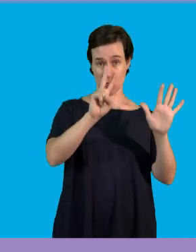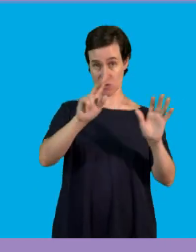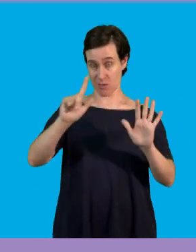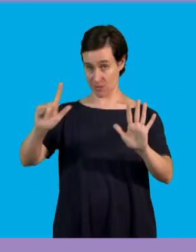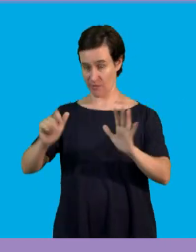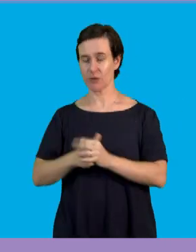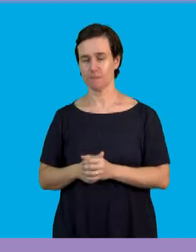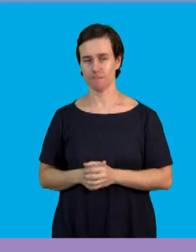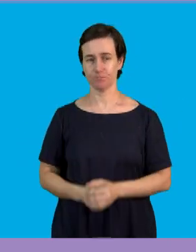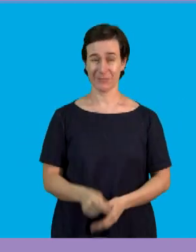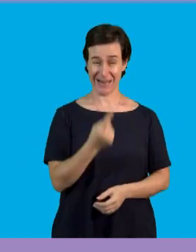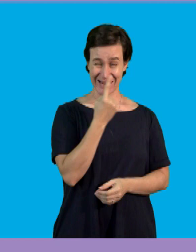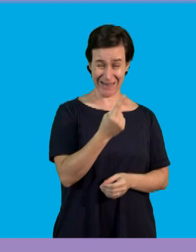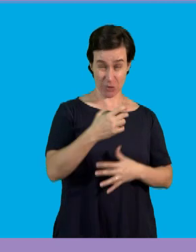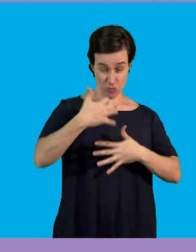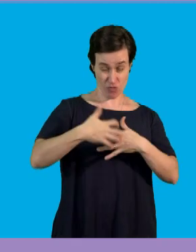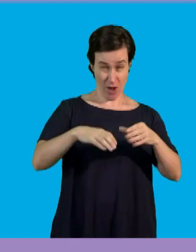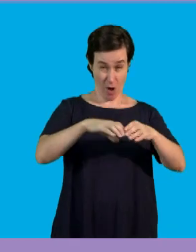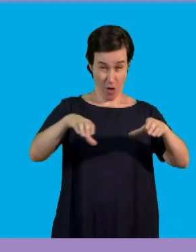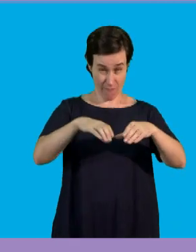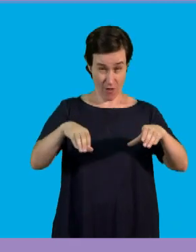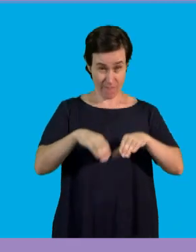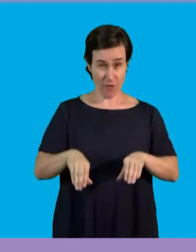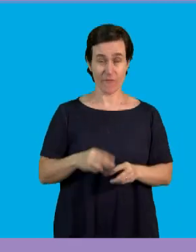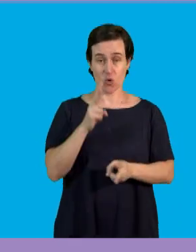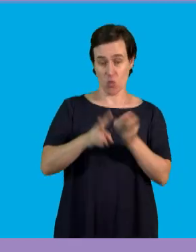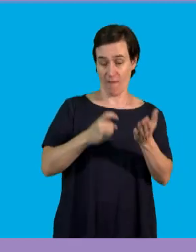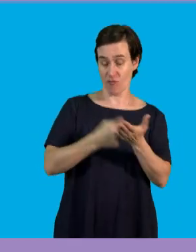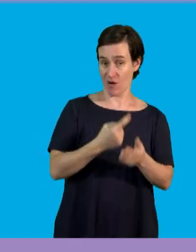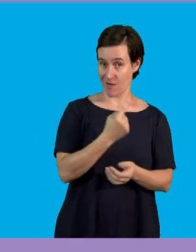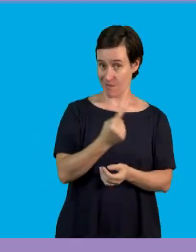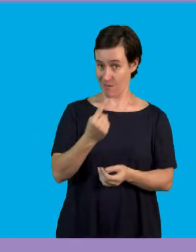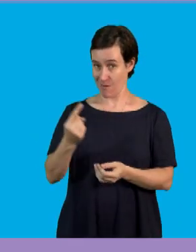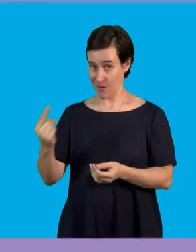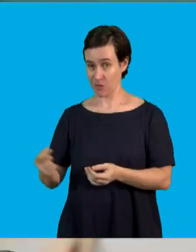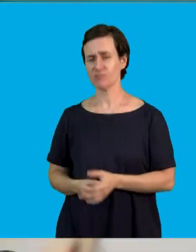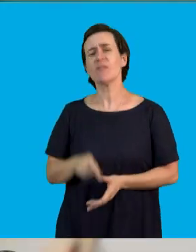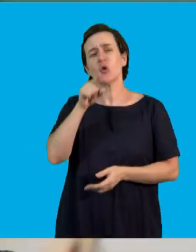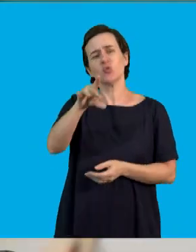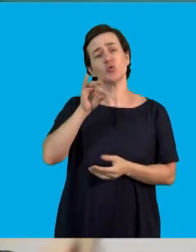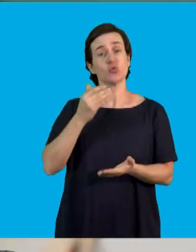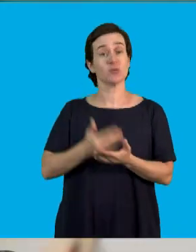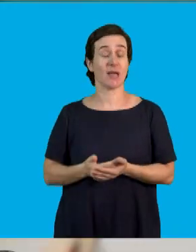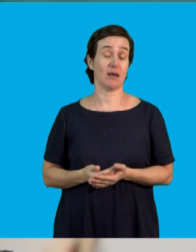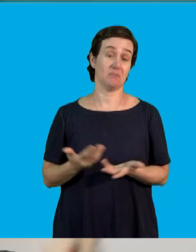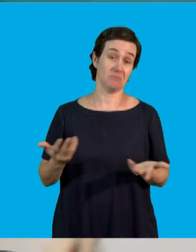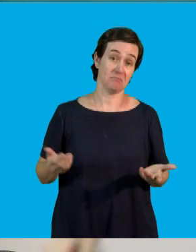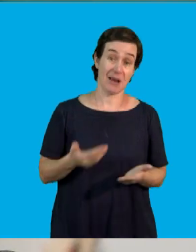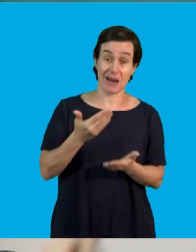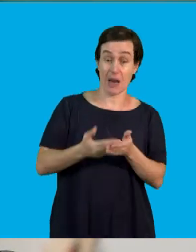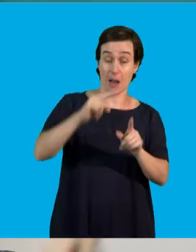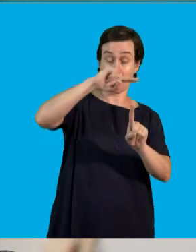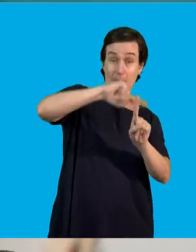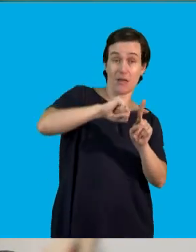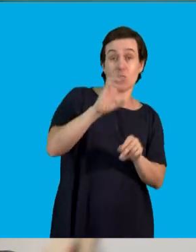127 loaves, and each of those loaves, they cost 12 rand. Now you have a choice here. You can either